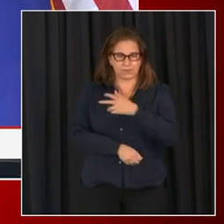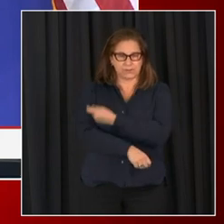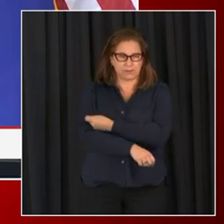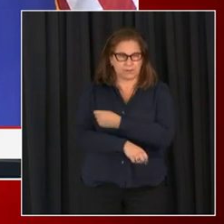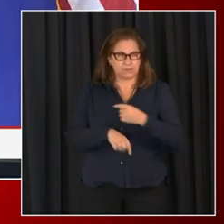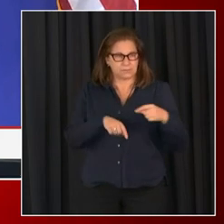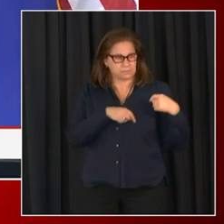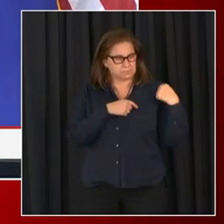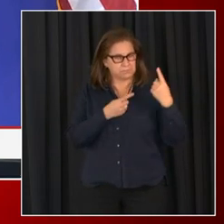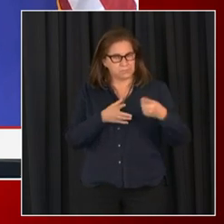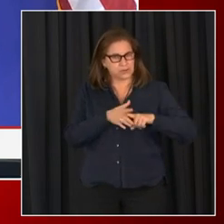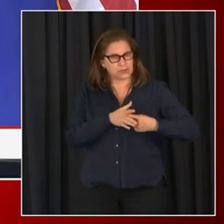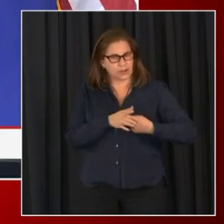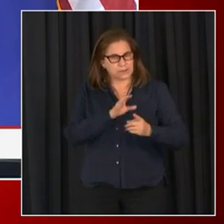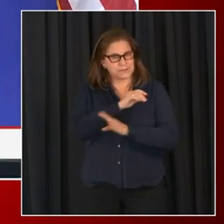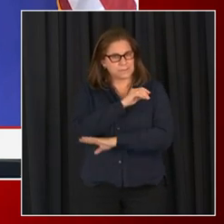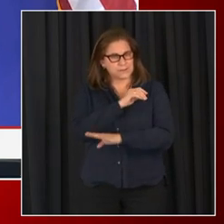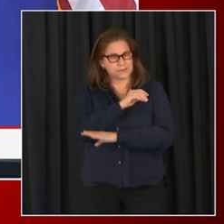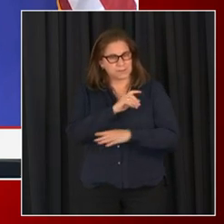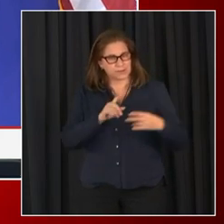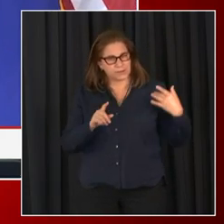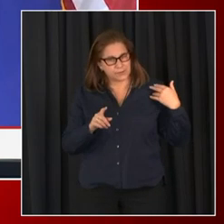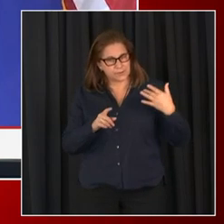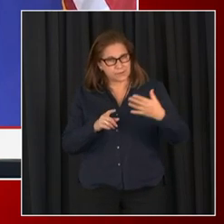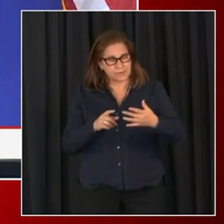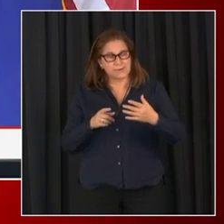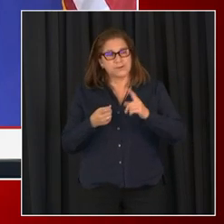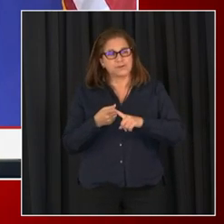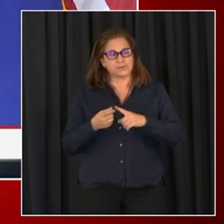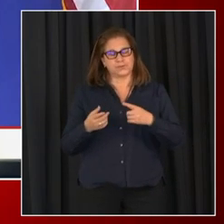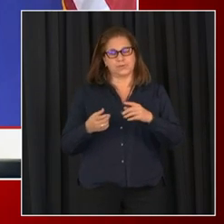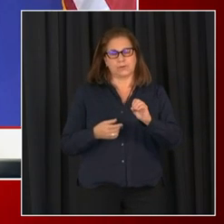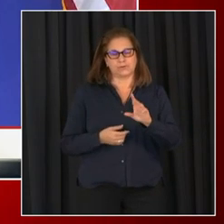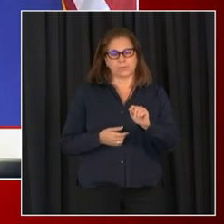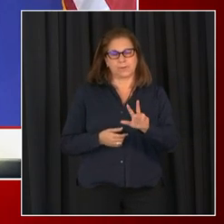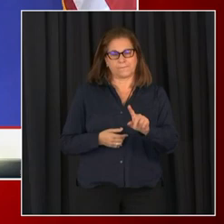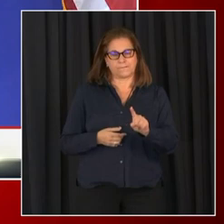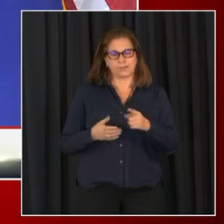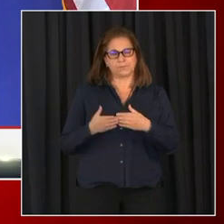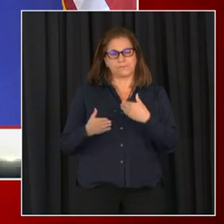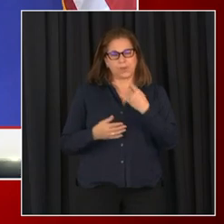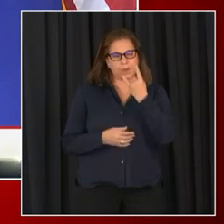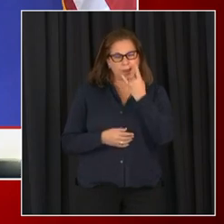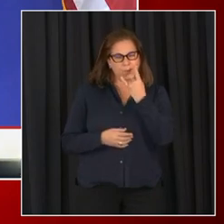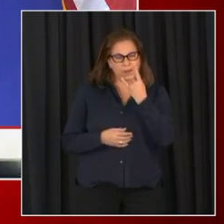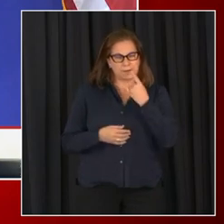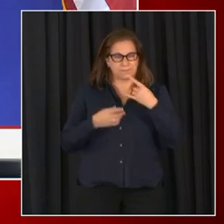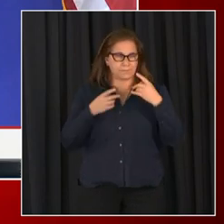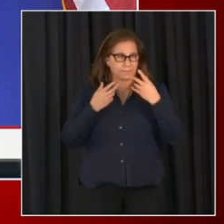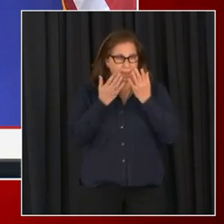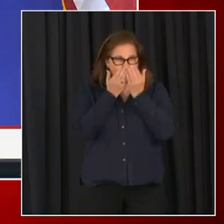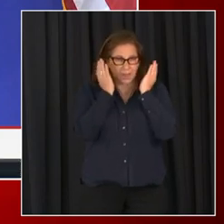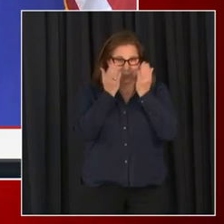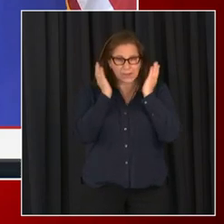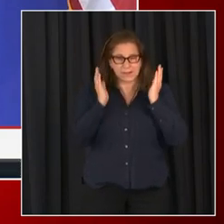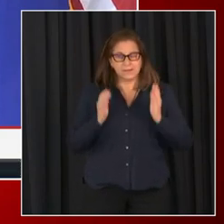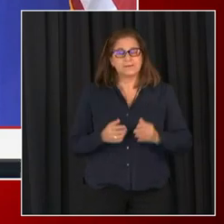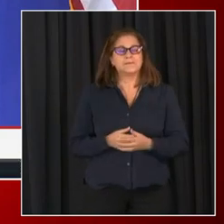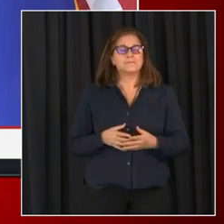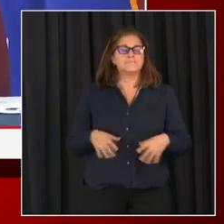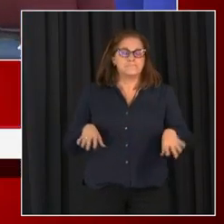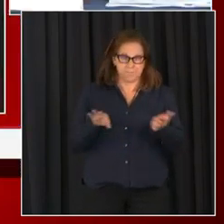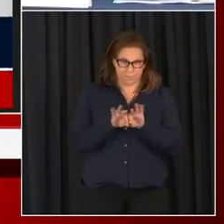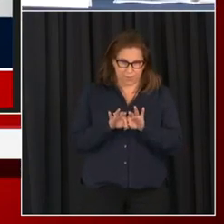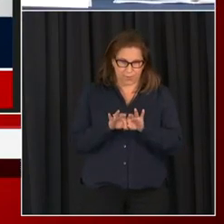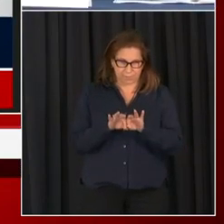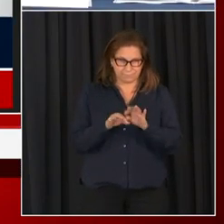those flu shots before Halloween, so getting them before the end of September is increasingly important, especially now that we